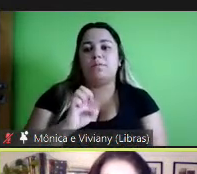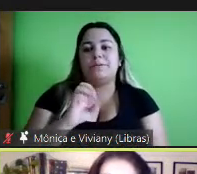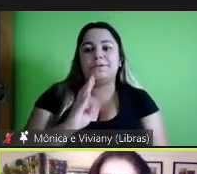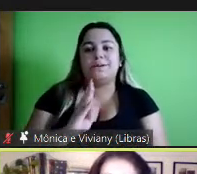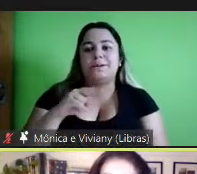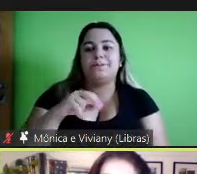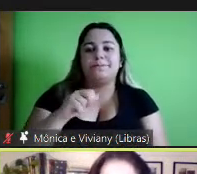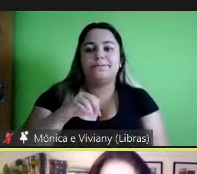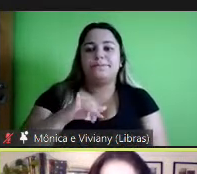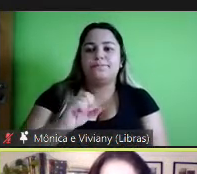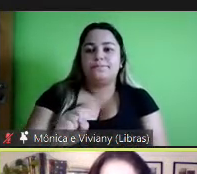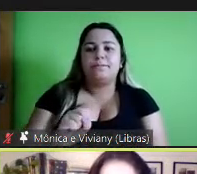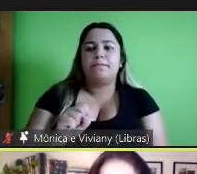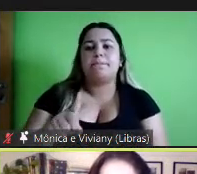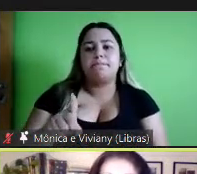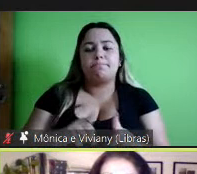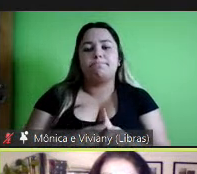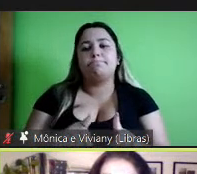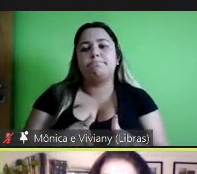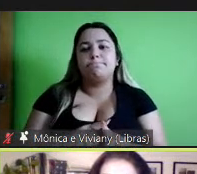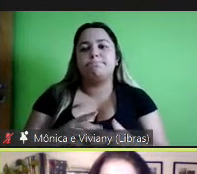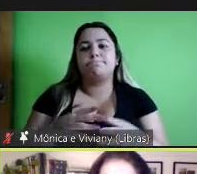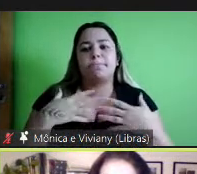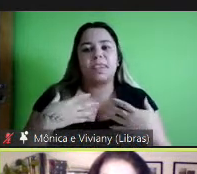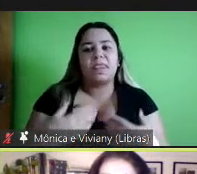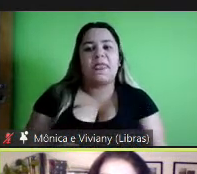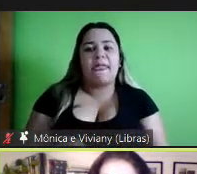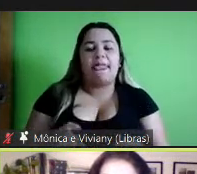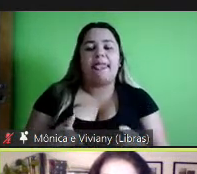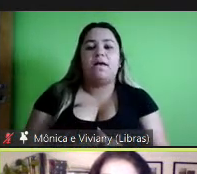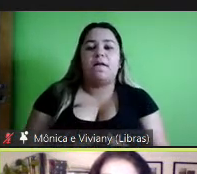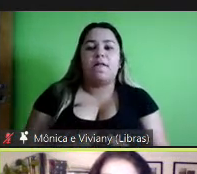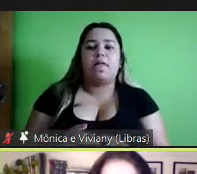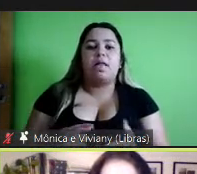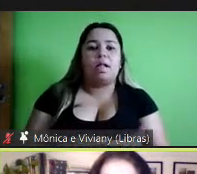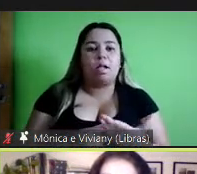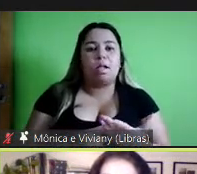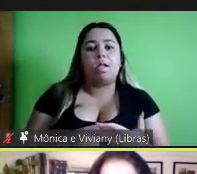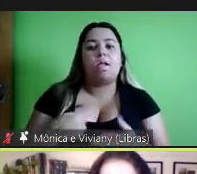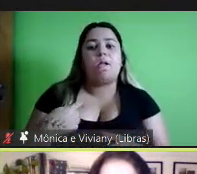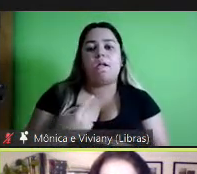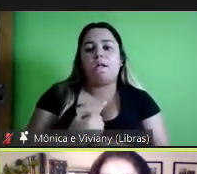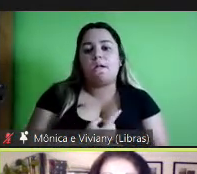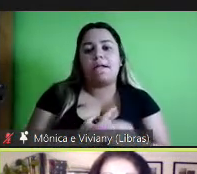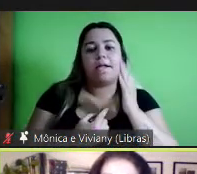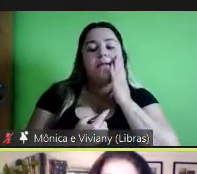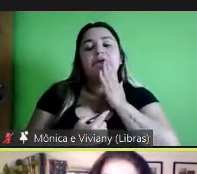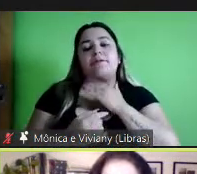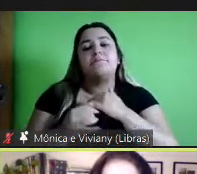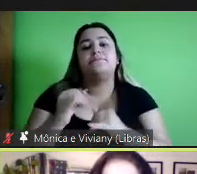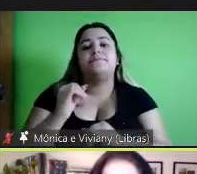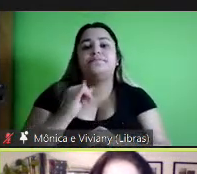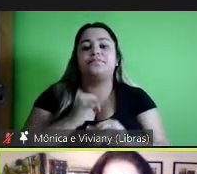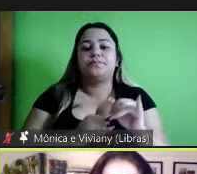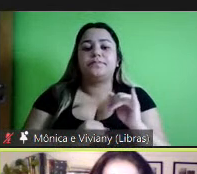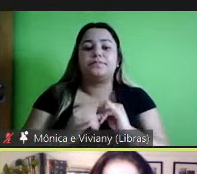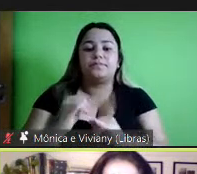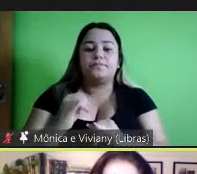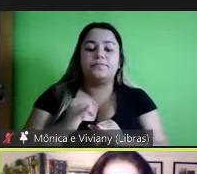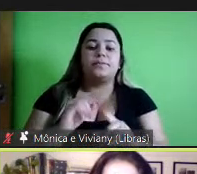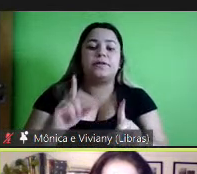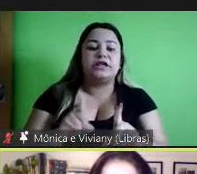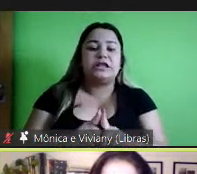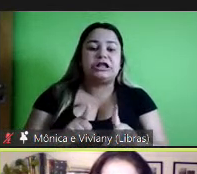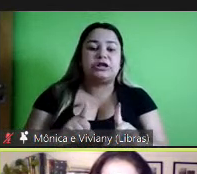continue to receive continuous visits to our website where people are reading the guidelines and downloading implementation resources.